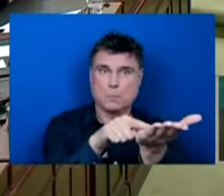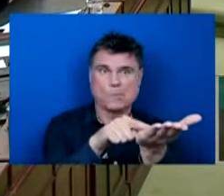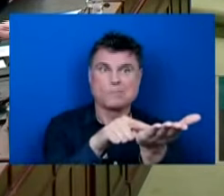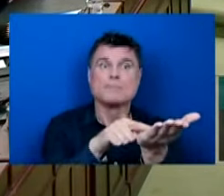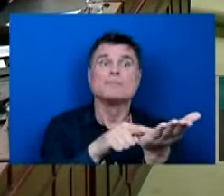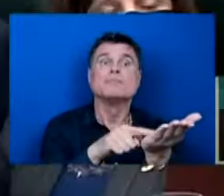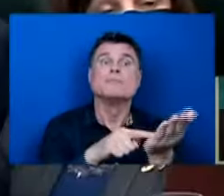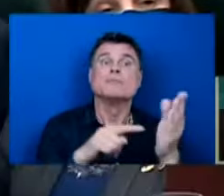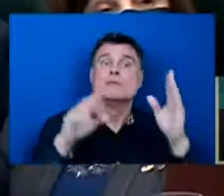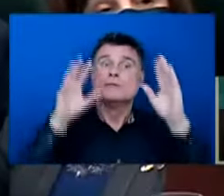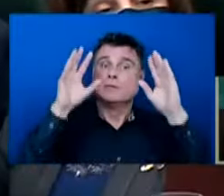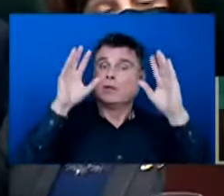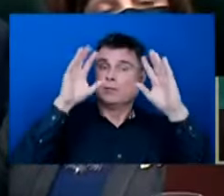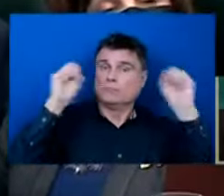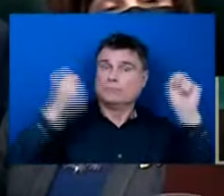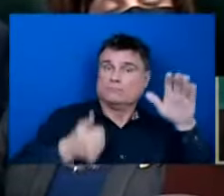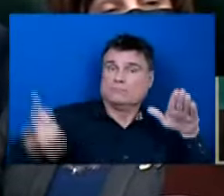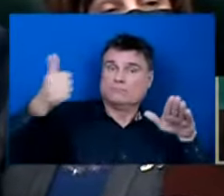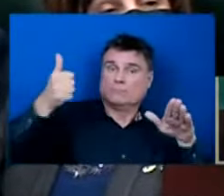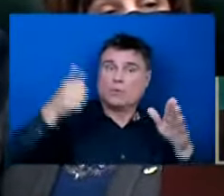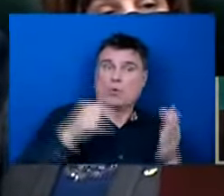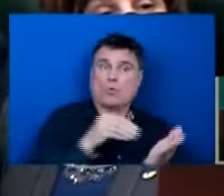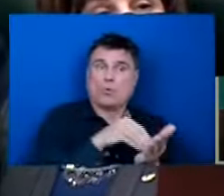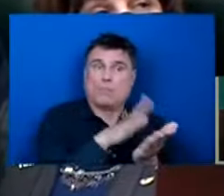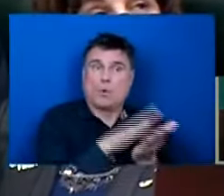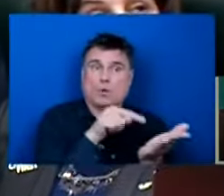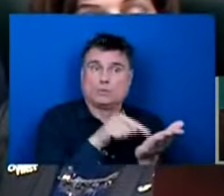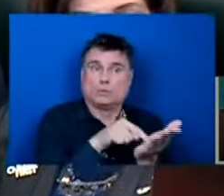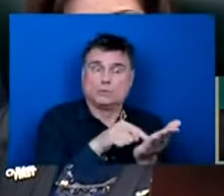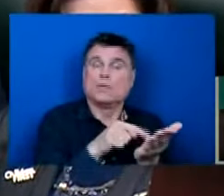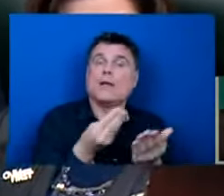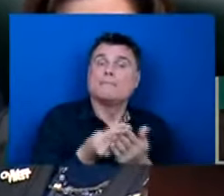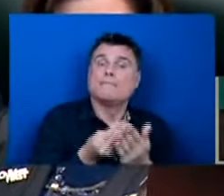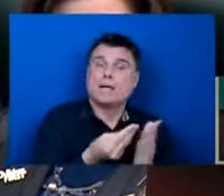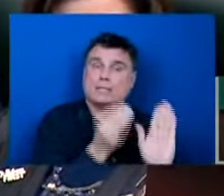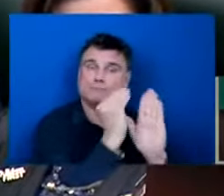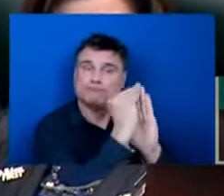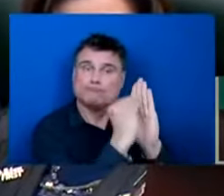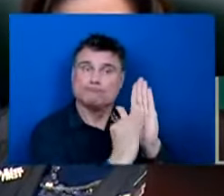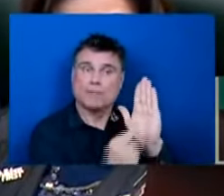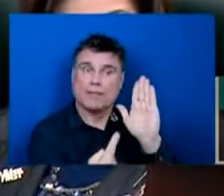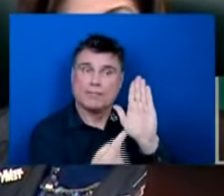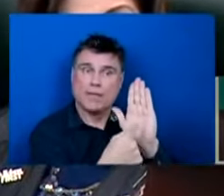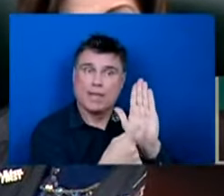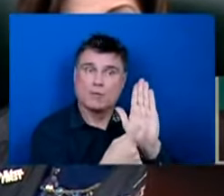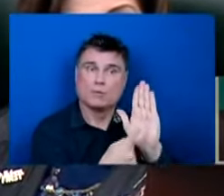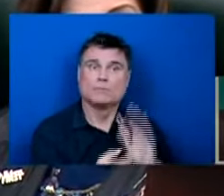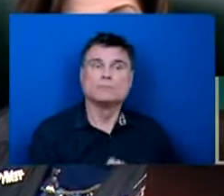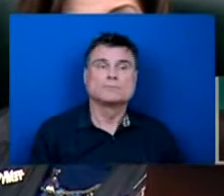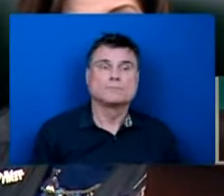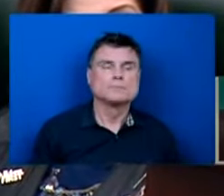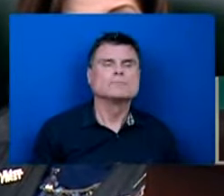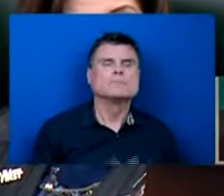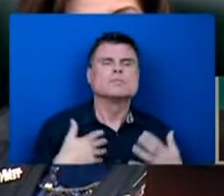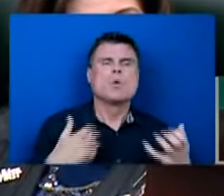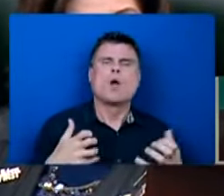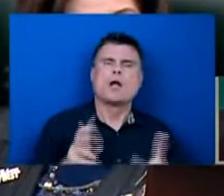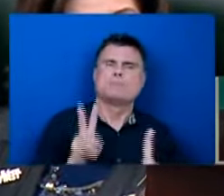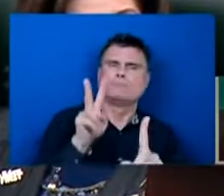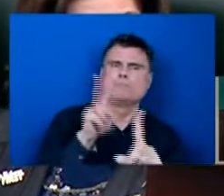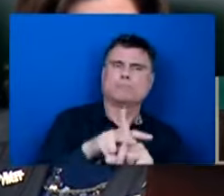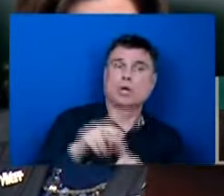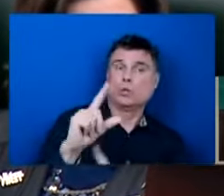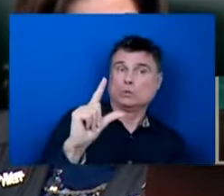Finance. Mr. Speaker, I now wish to table the government's 2022-25 fiscal plan and